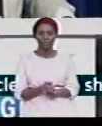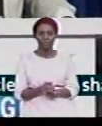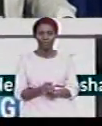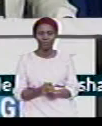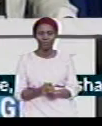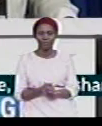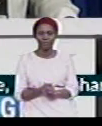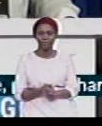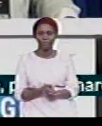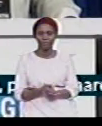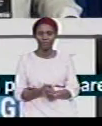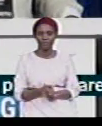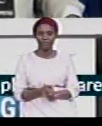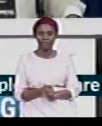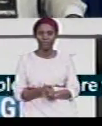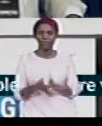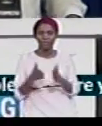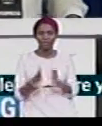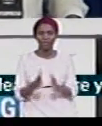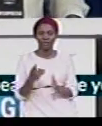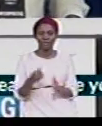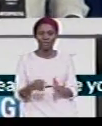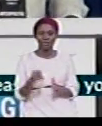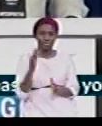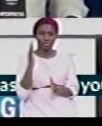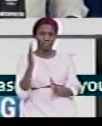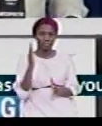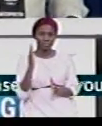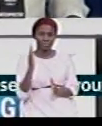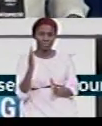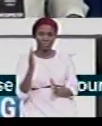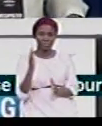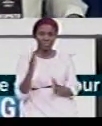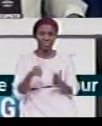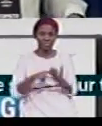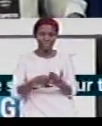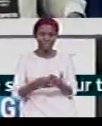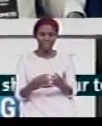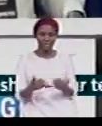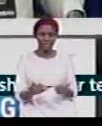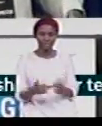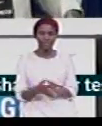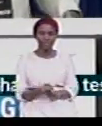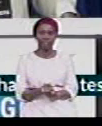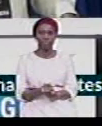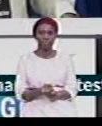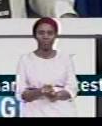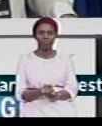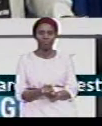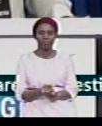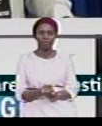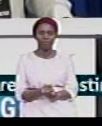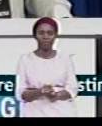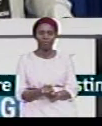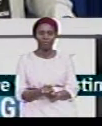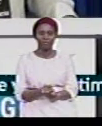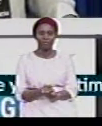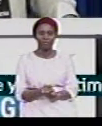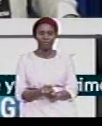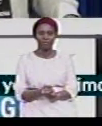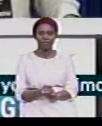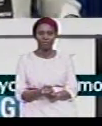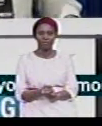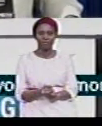Let the testimony start now, please. Those that are ready, let's bring them. Let's bring them to start.